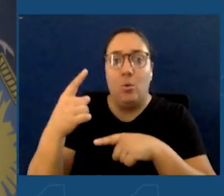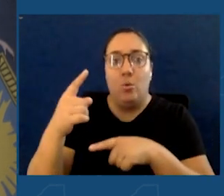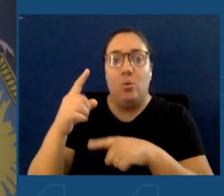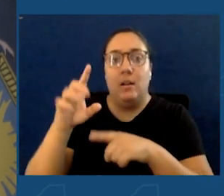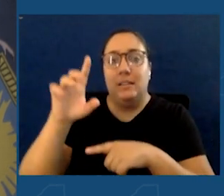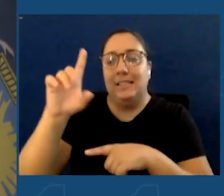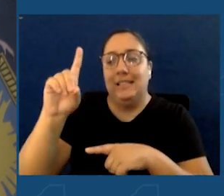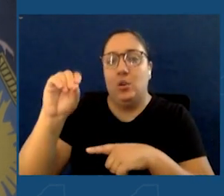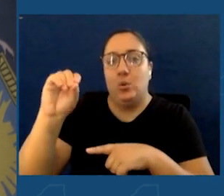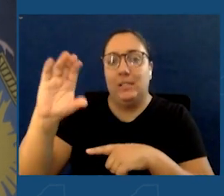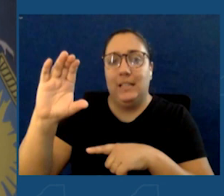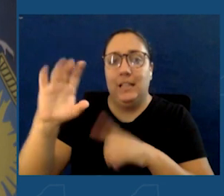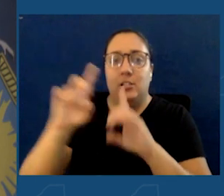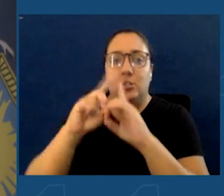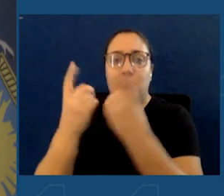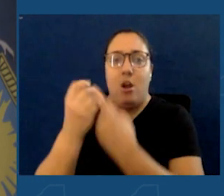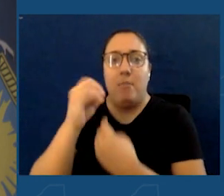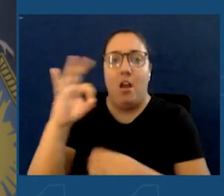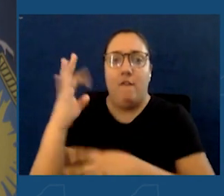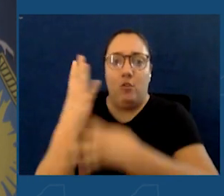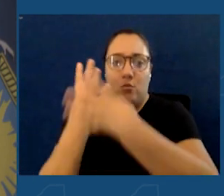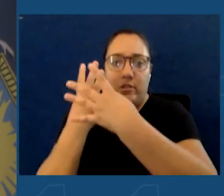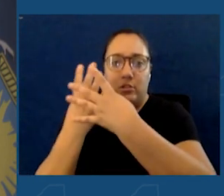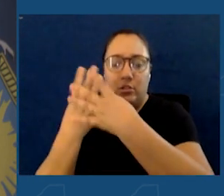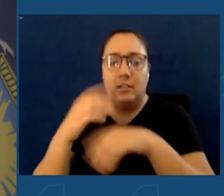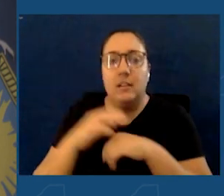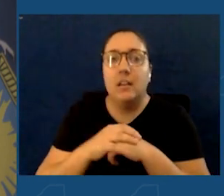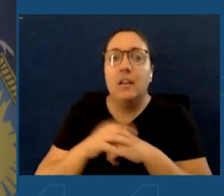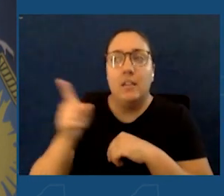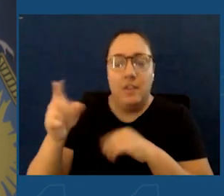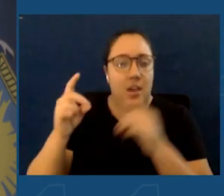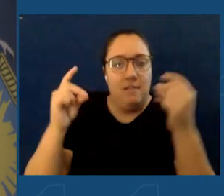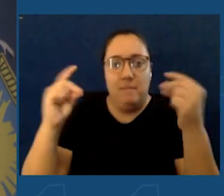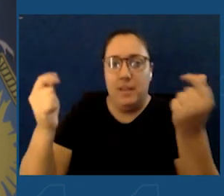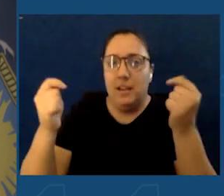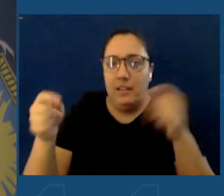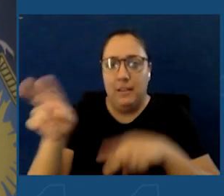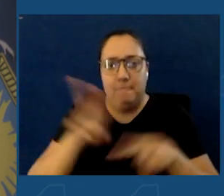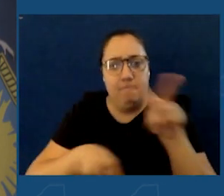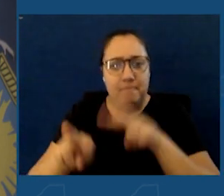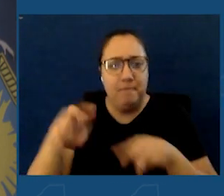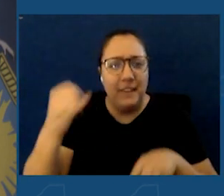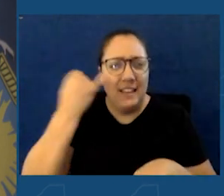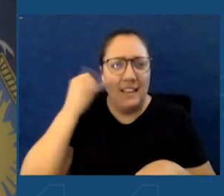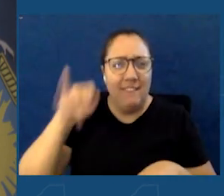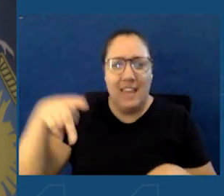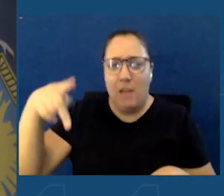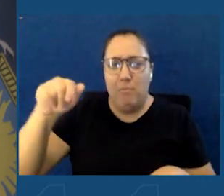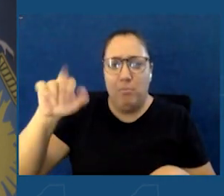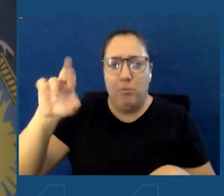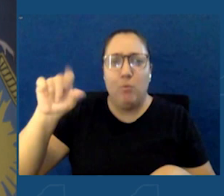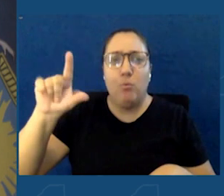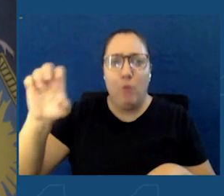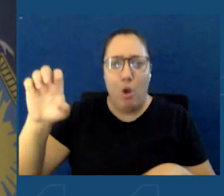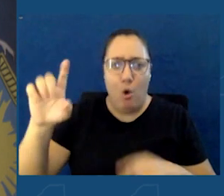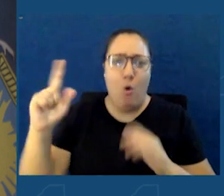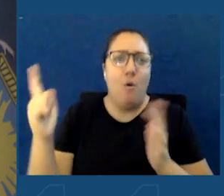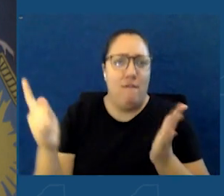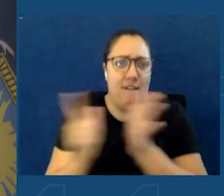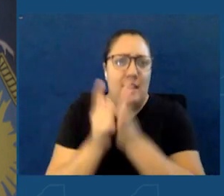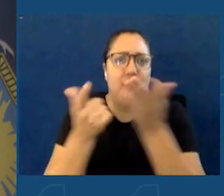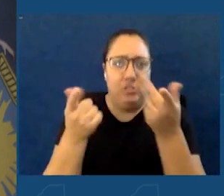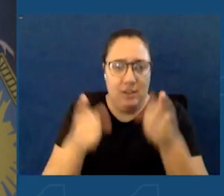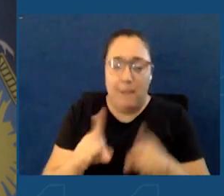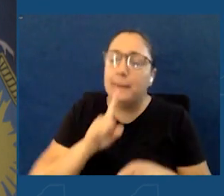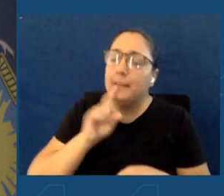and Community Supervision to immediately examine whether or not this parole violation occurred. Yes, it did. You could tell it occurred. This was a